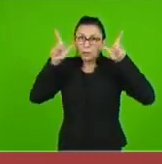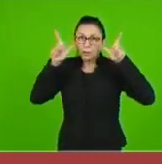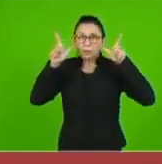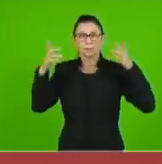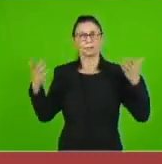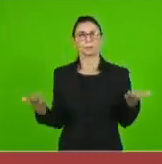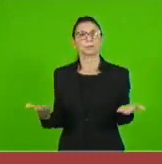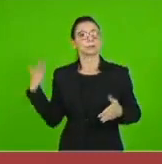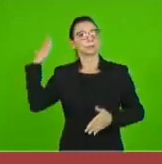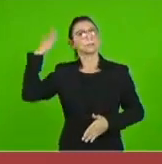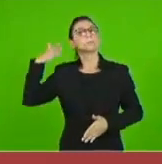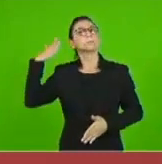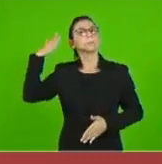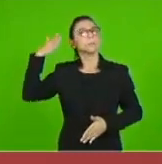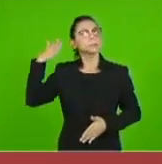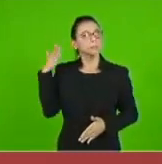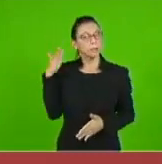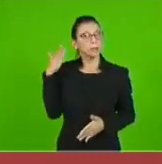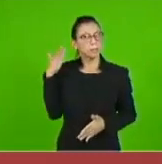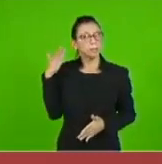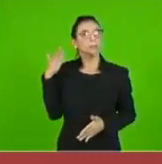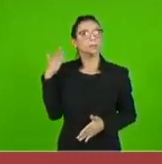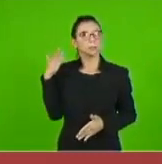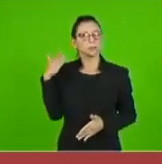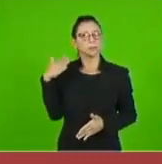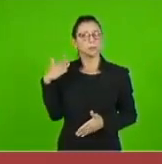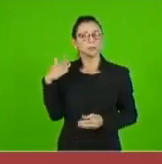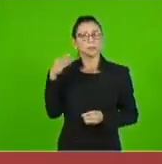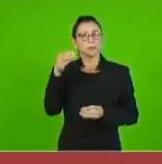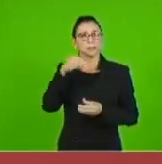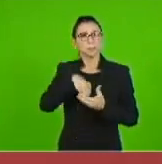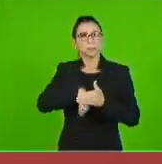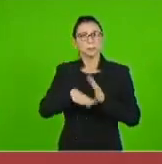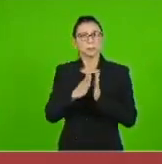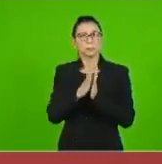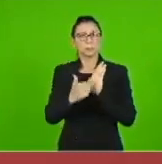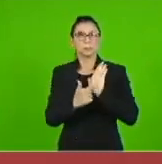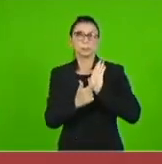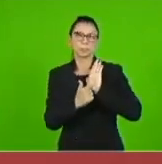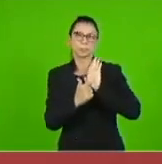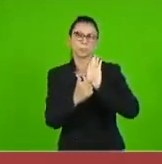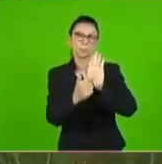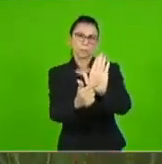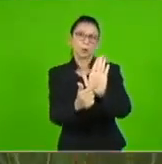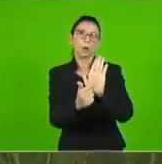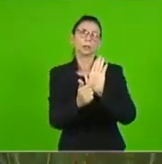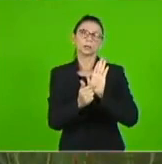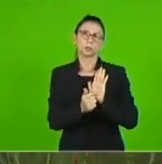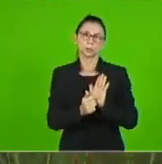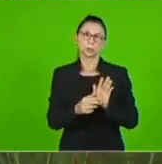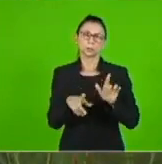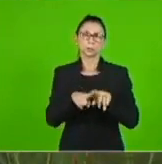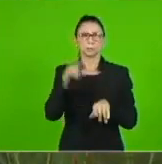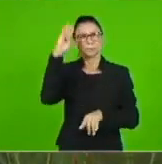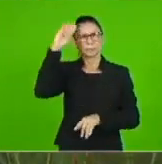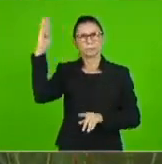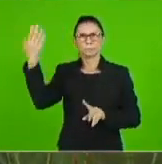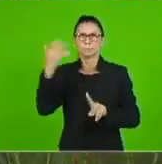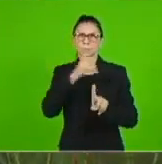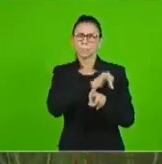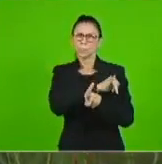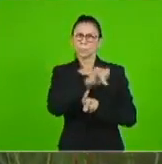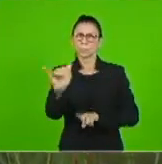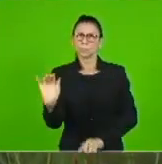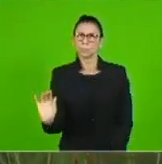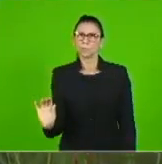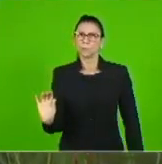promoting an awakening through this word in their historical annals, and especially prophetic